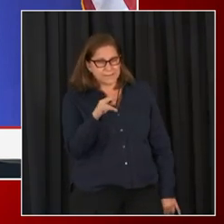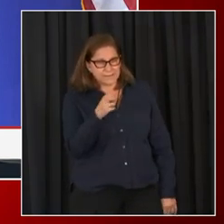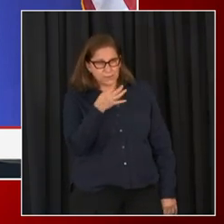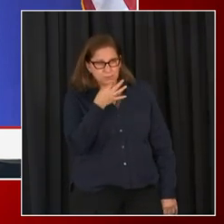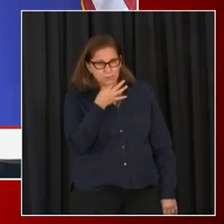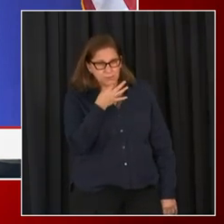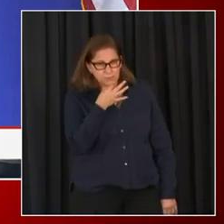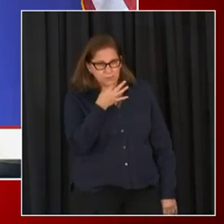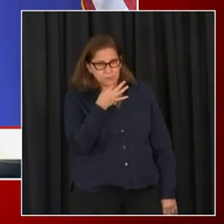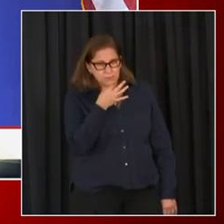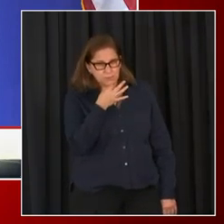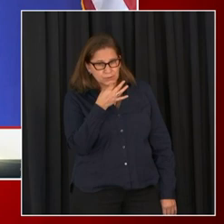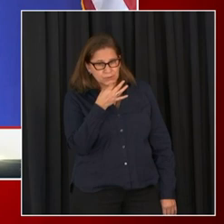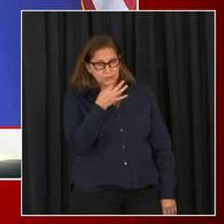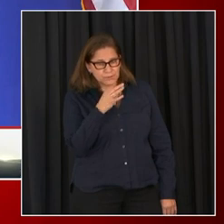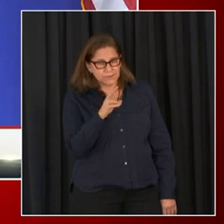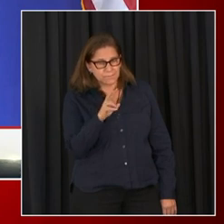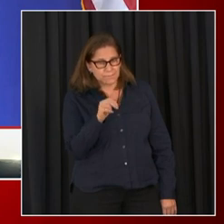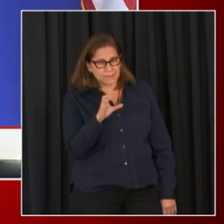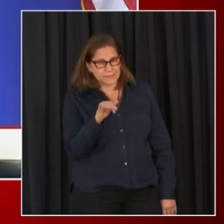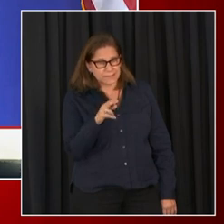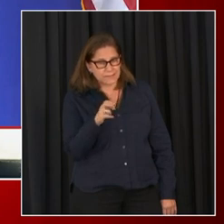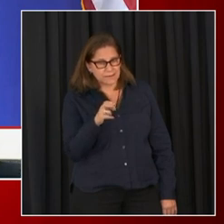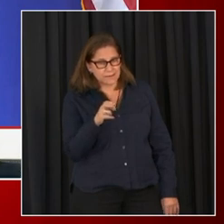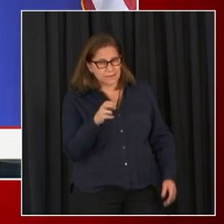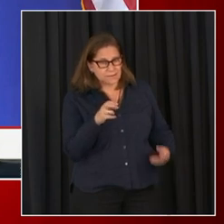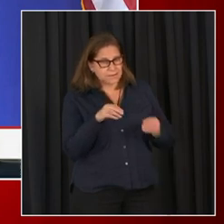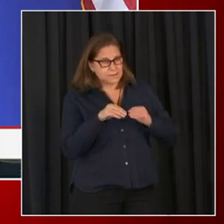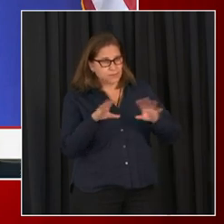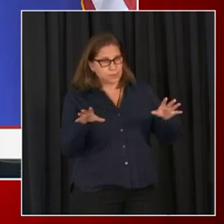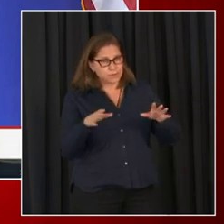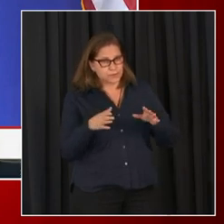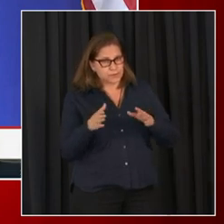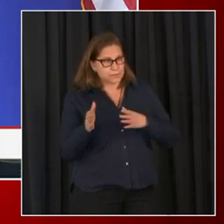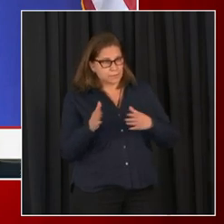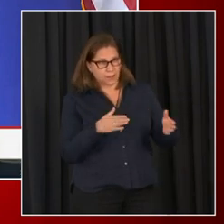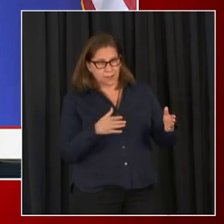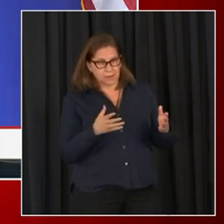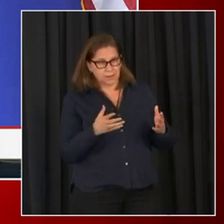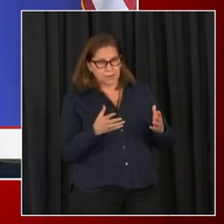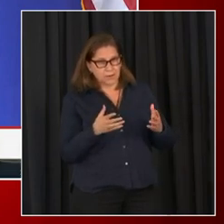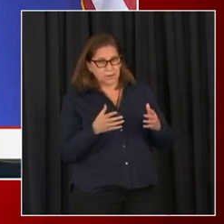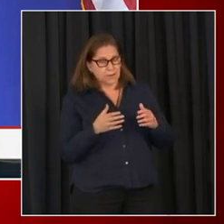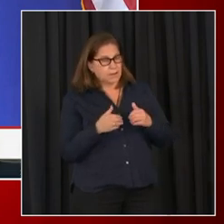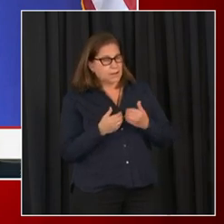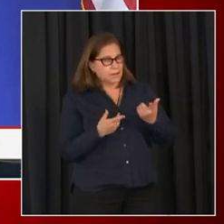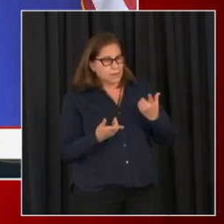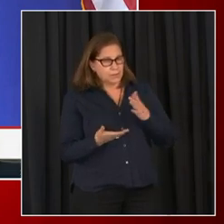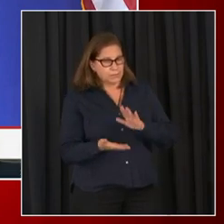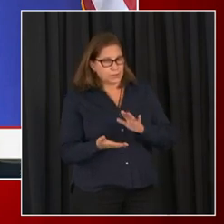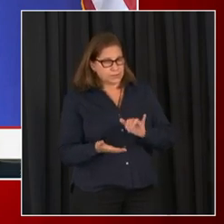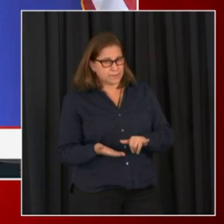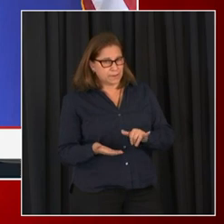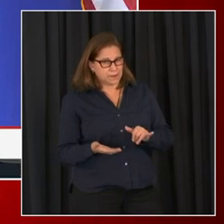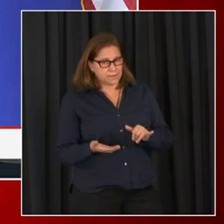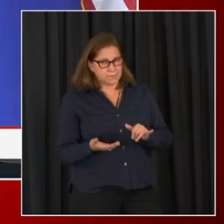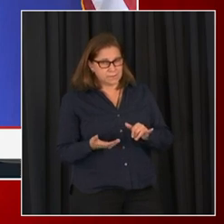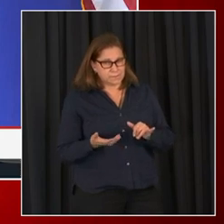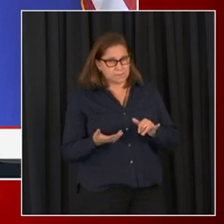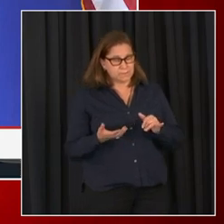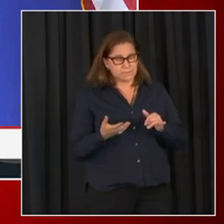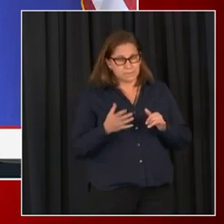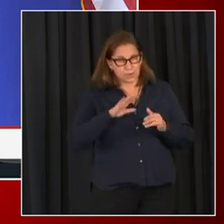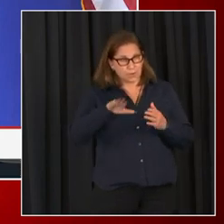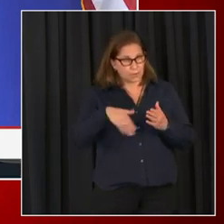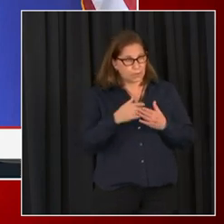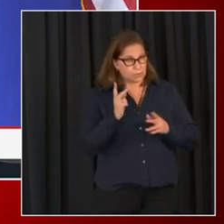distribution plan. Can you tell us about that plan, about how you're going to ensure that vulnerable populations get the vaccine, that it's stored and transported,